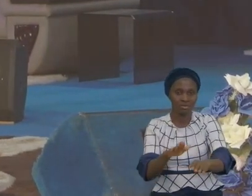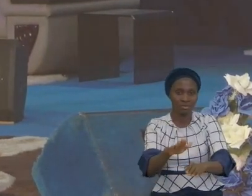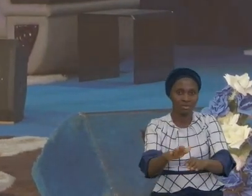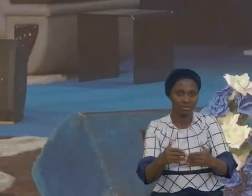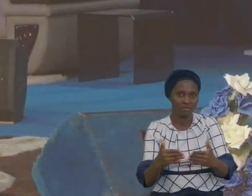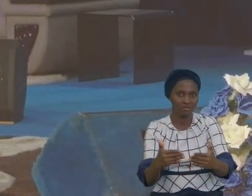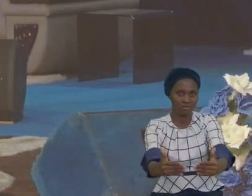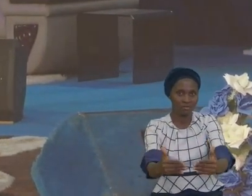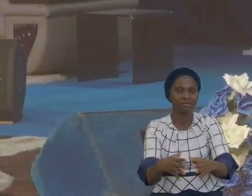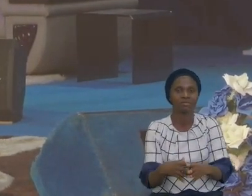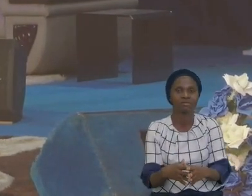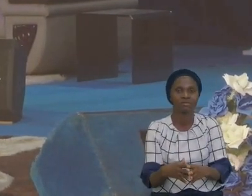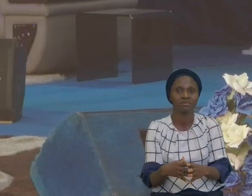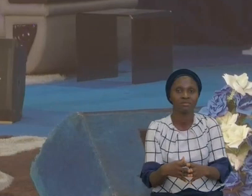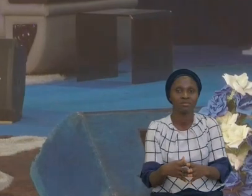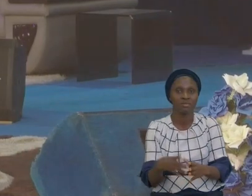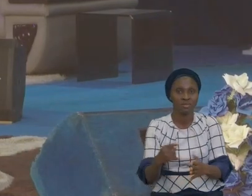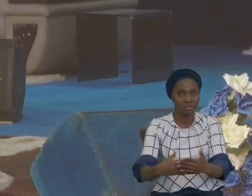backward.